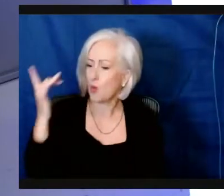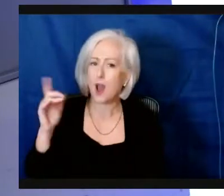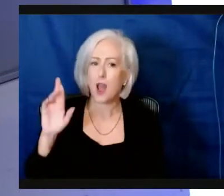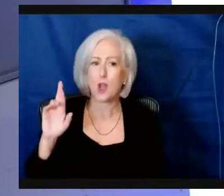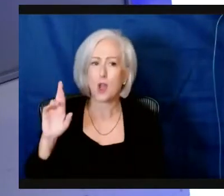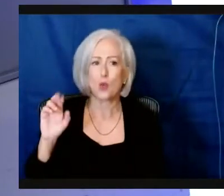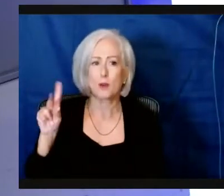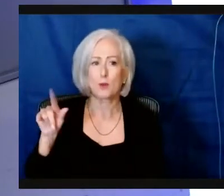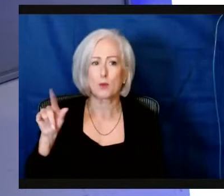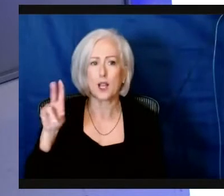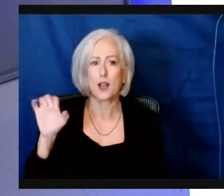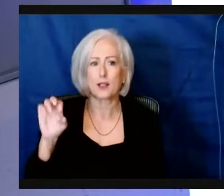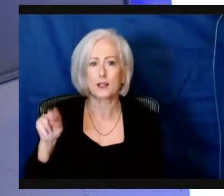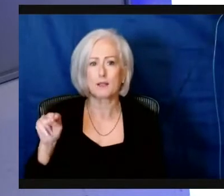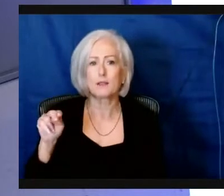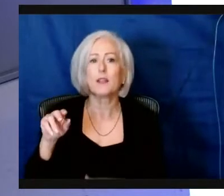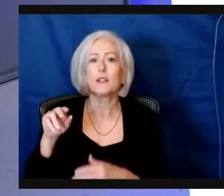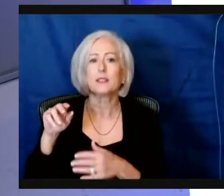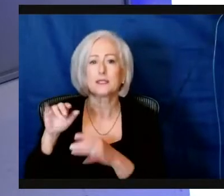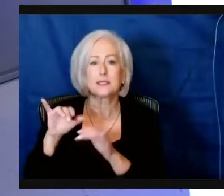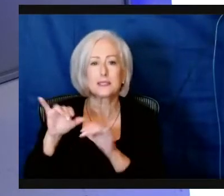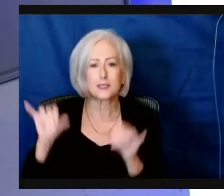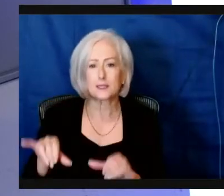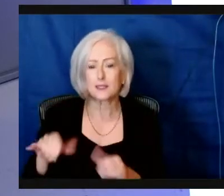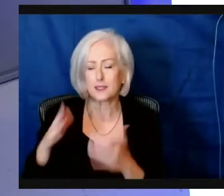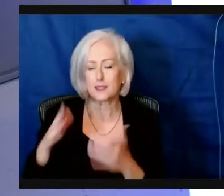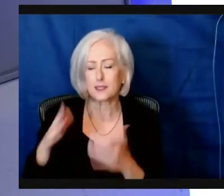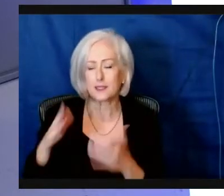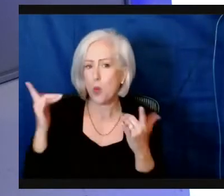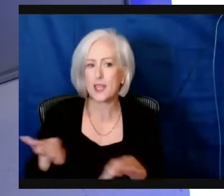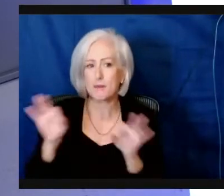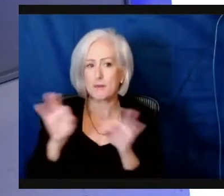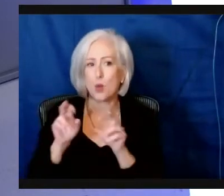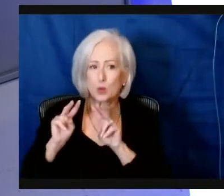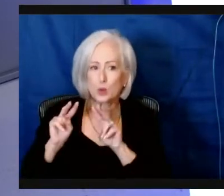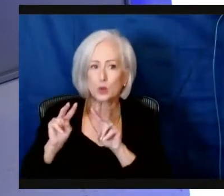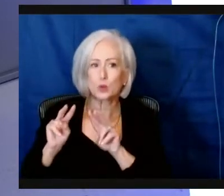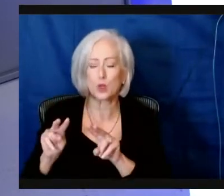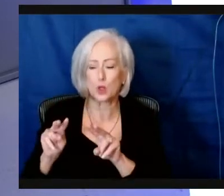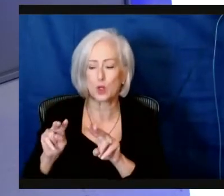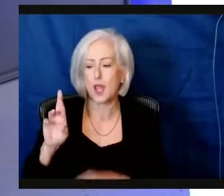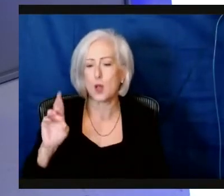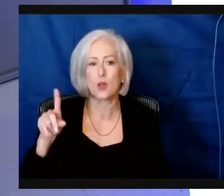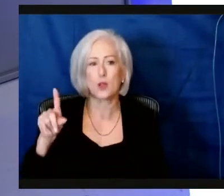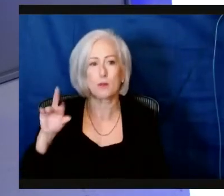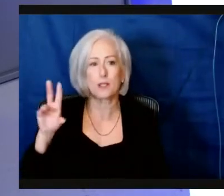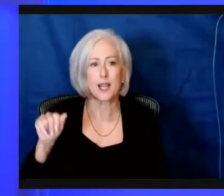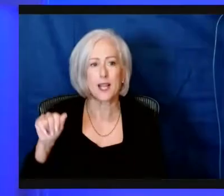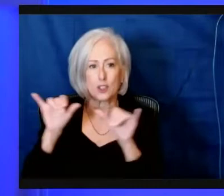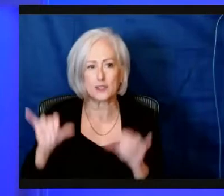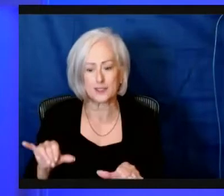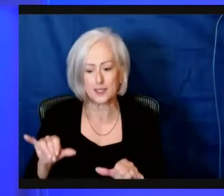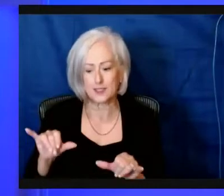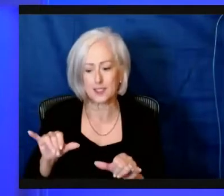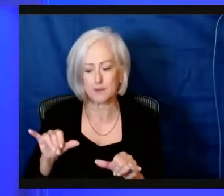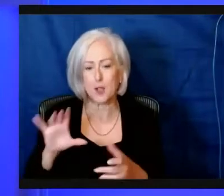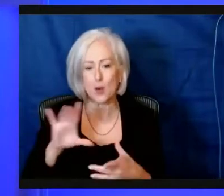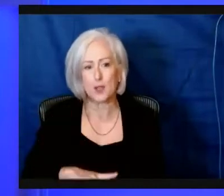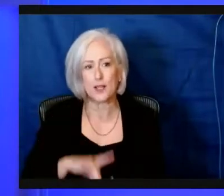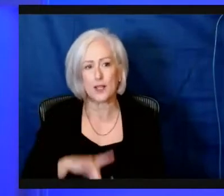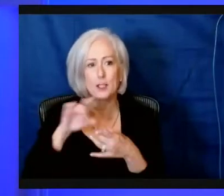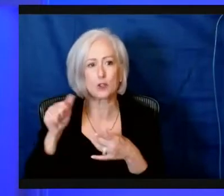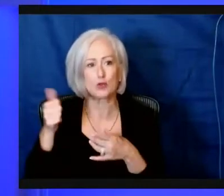the show why that's so true, why it's important to look at the reproductive system of all parts of the body. Well, so the reproductive system is